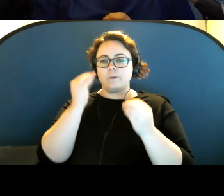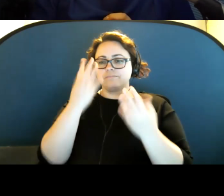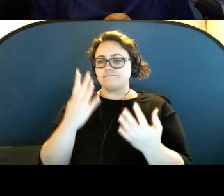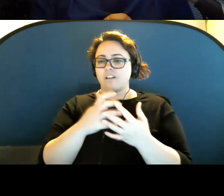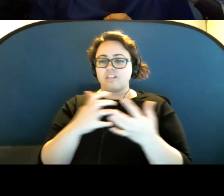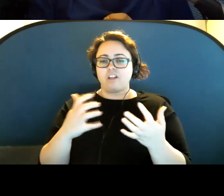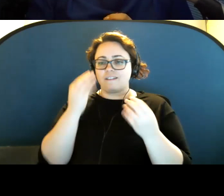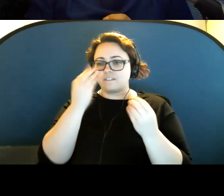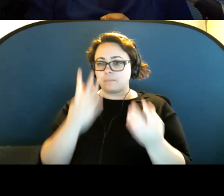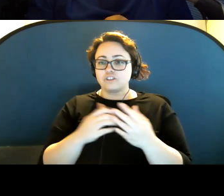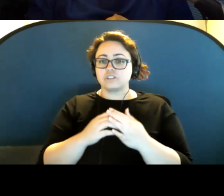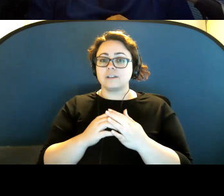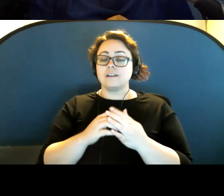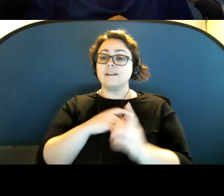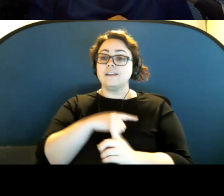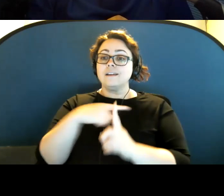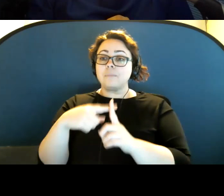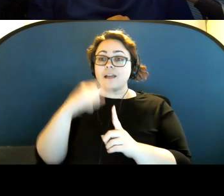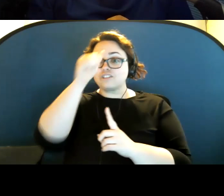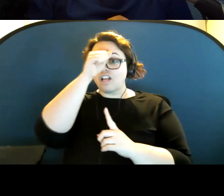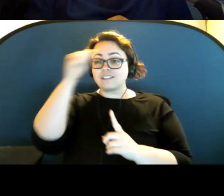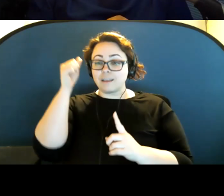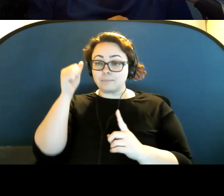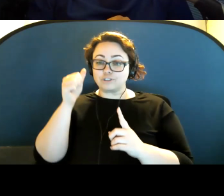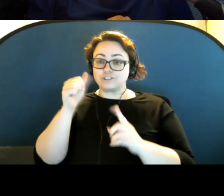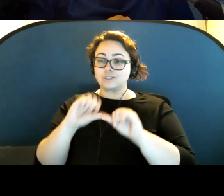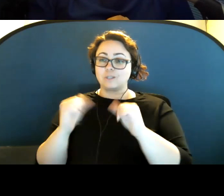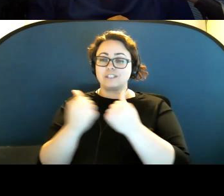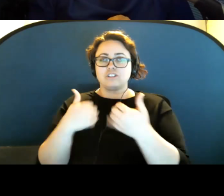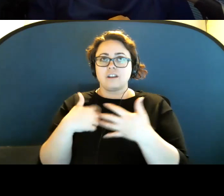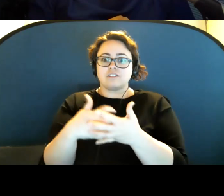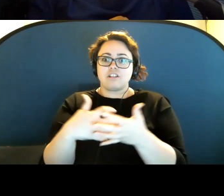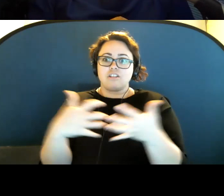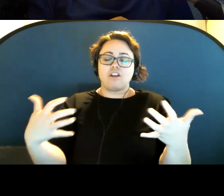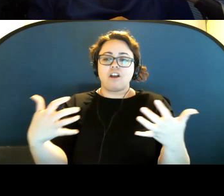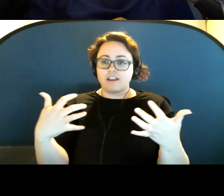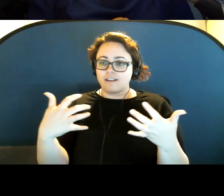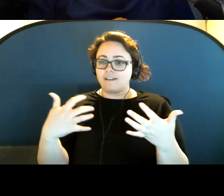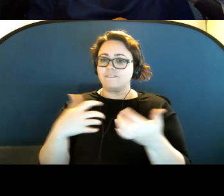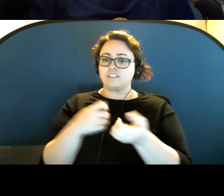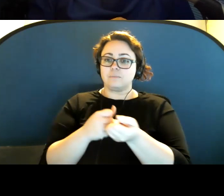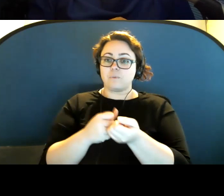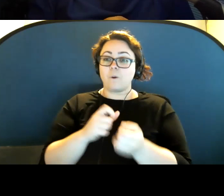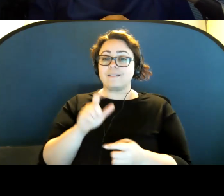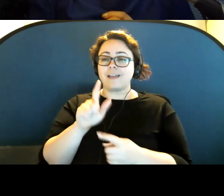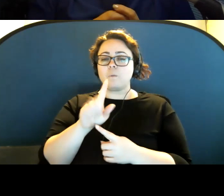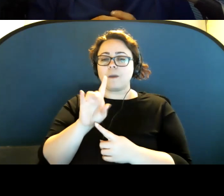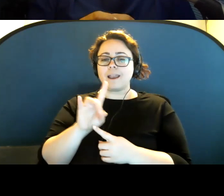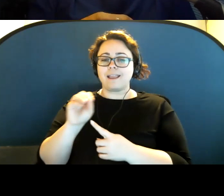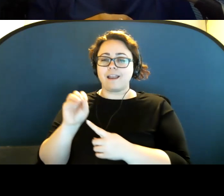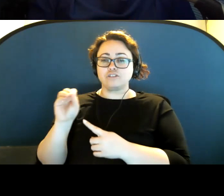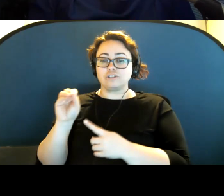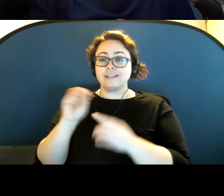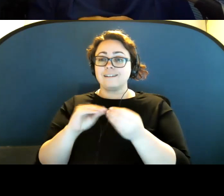Alzheimer's Association has tremendous support groups and information. So if you'll call the 800 number for Alzheimer's Association, they'll connect